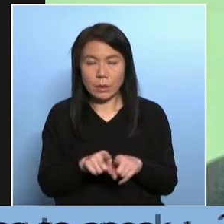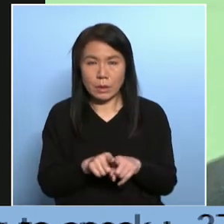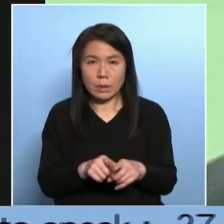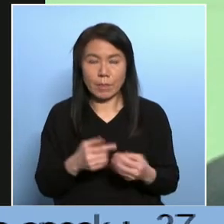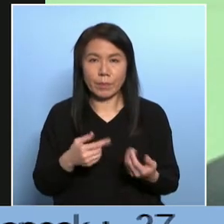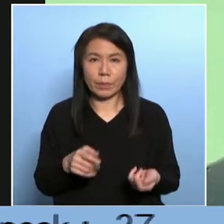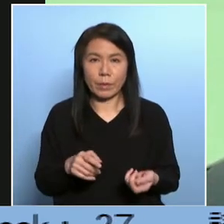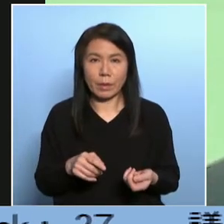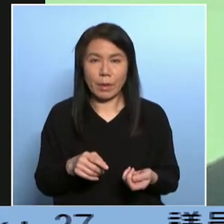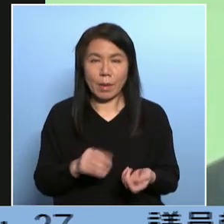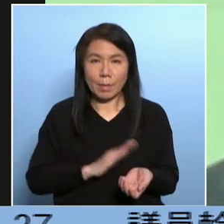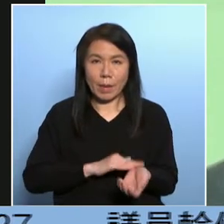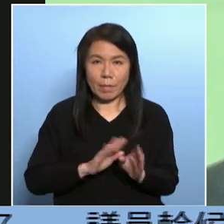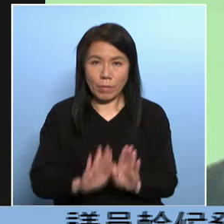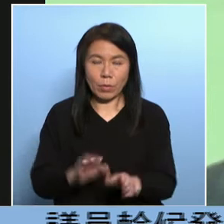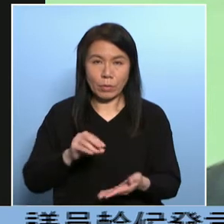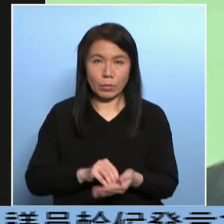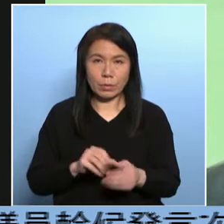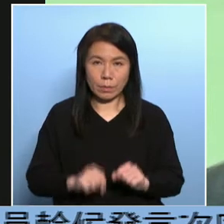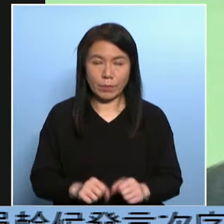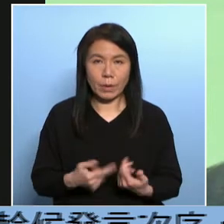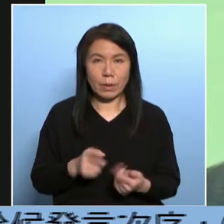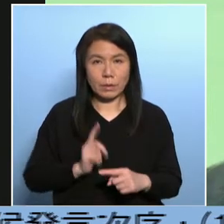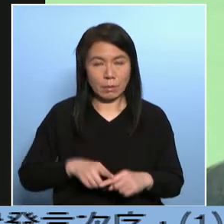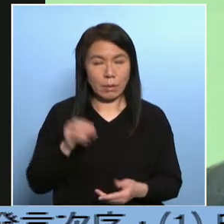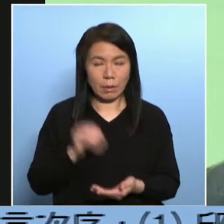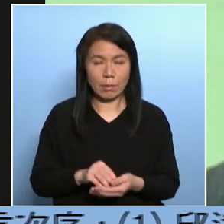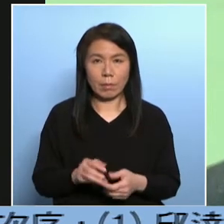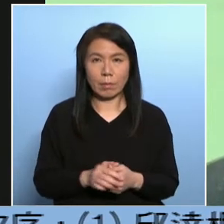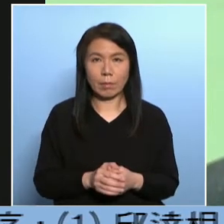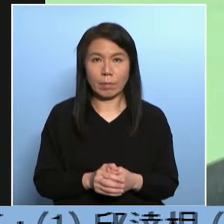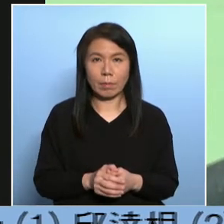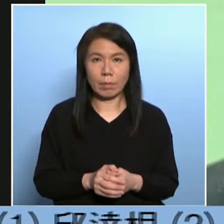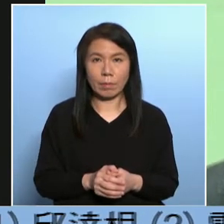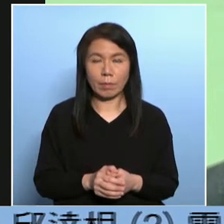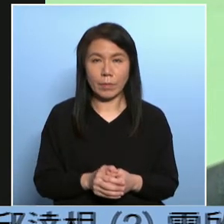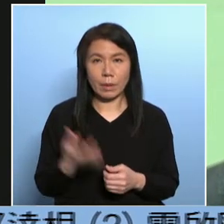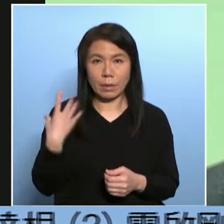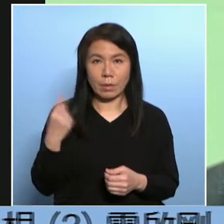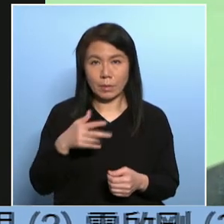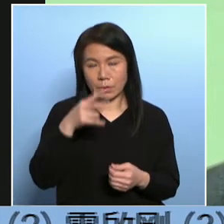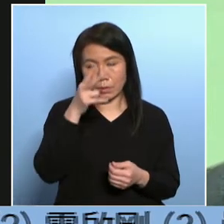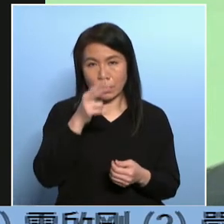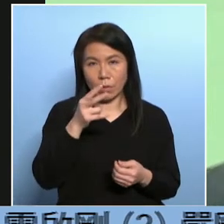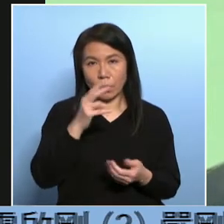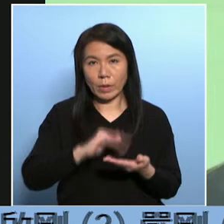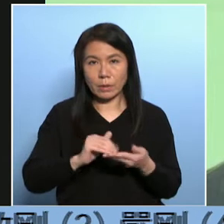treatment and hospitalization. Yes, in terms of our determination to fight the pandemic, I would like to give